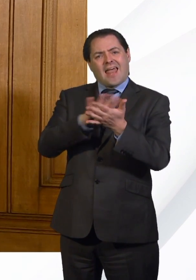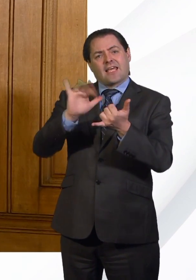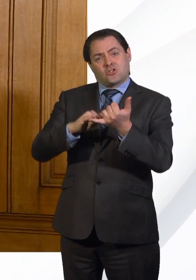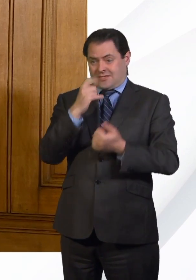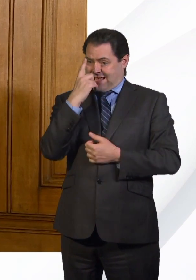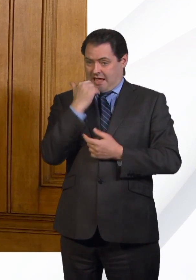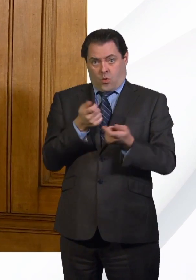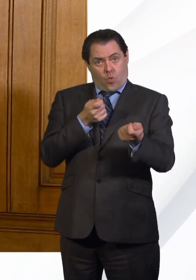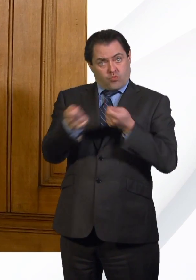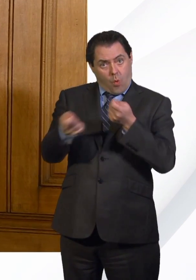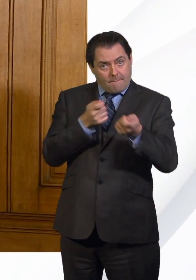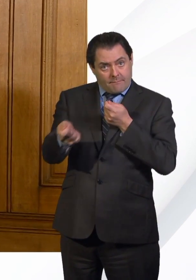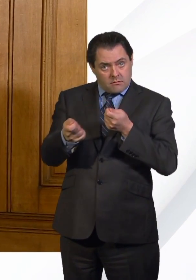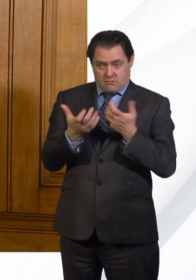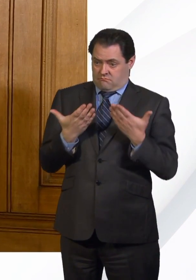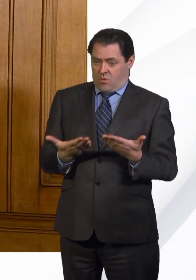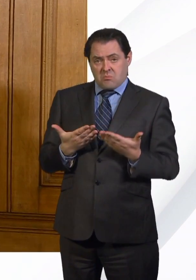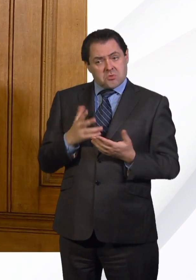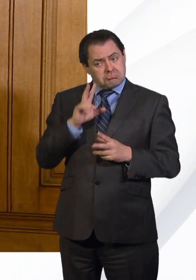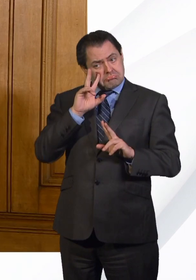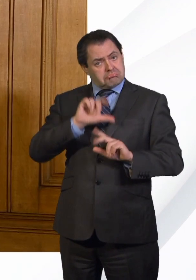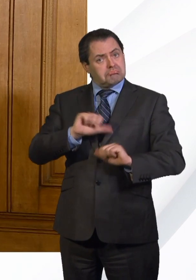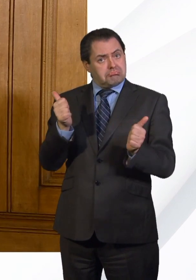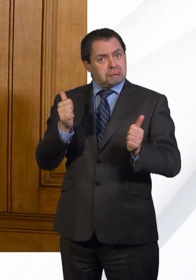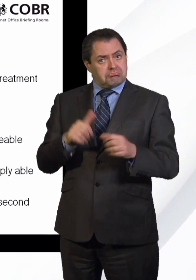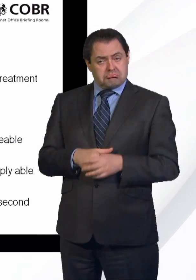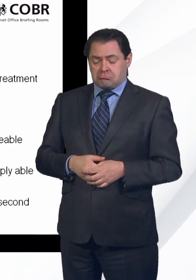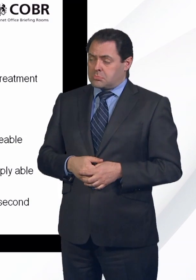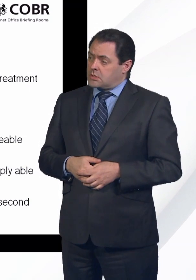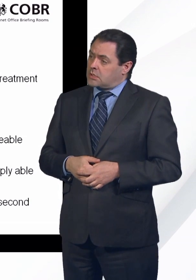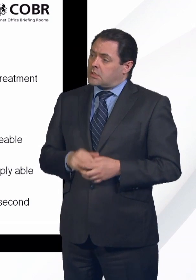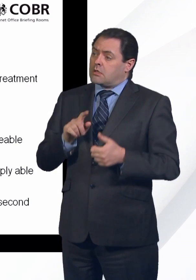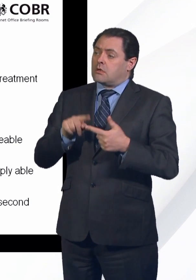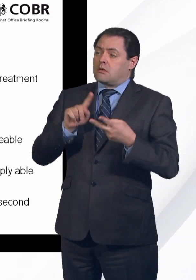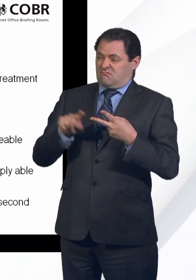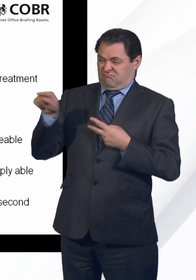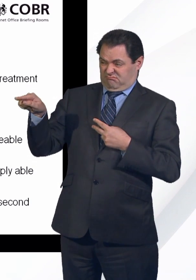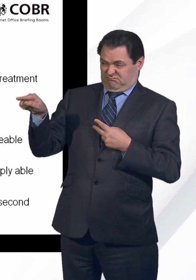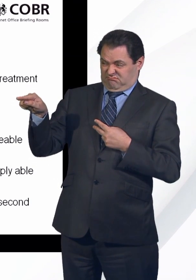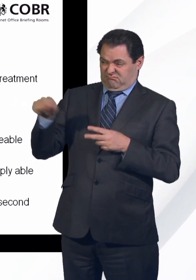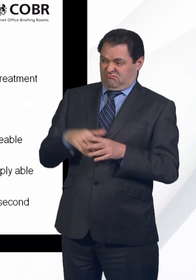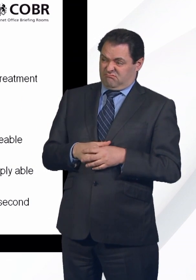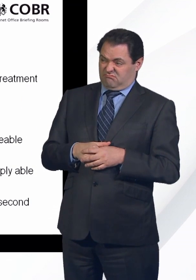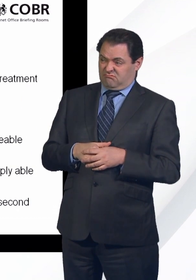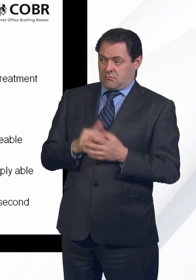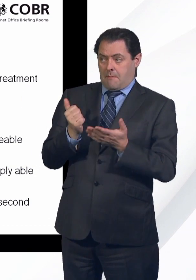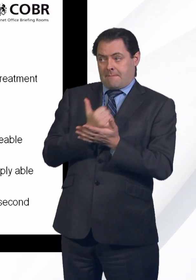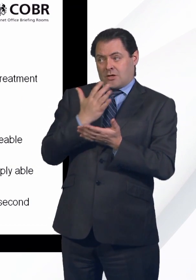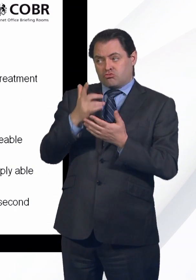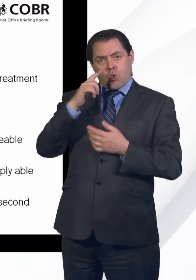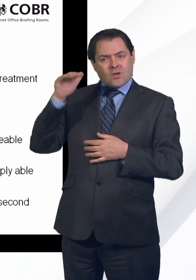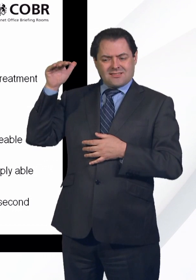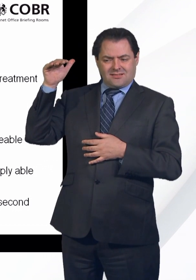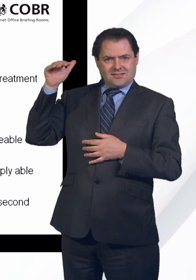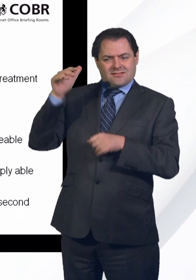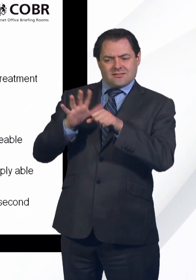capacity, and we're in a good position on that one. The second one is about a sustained and